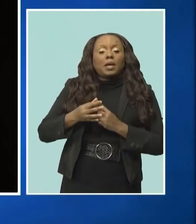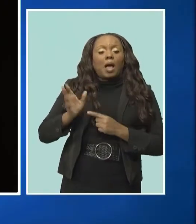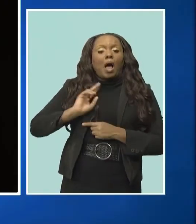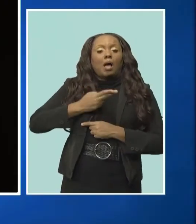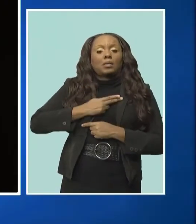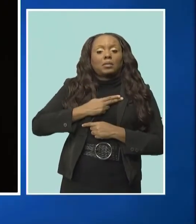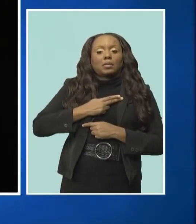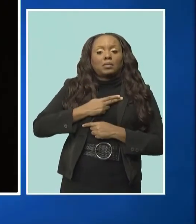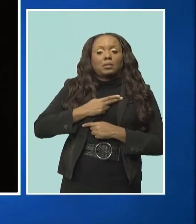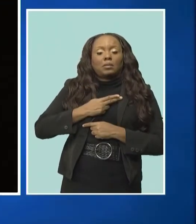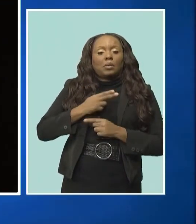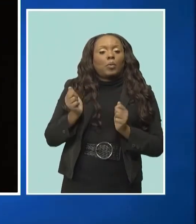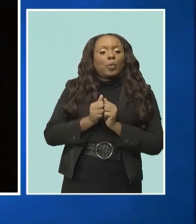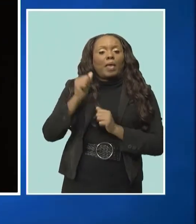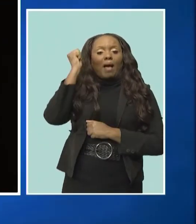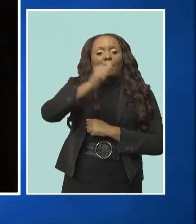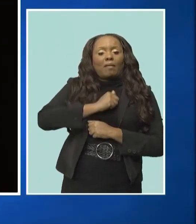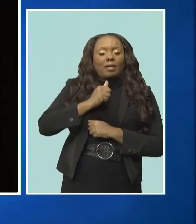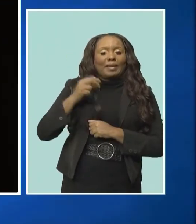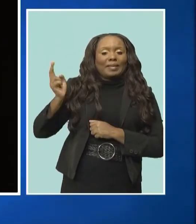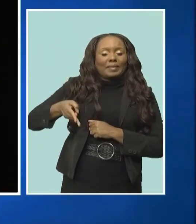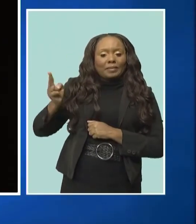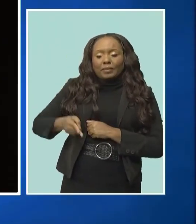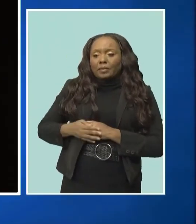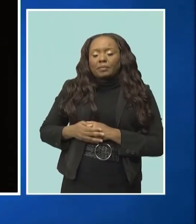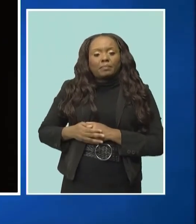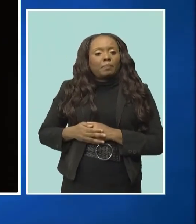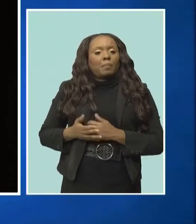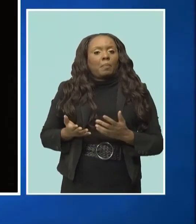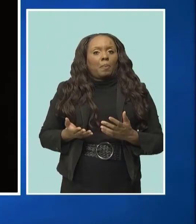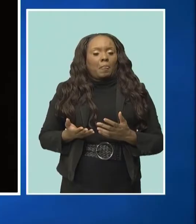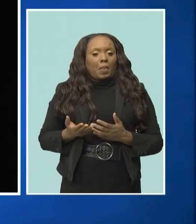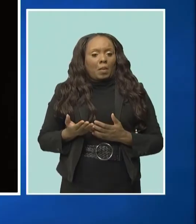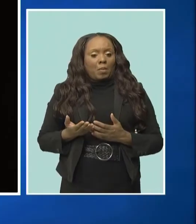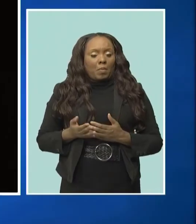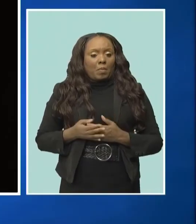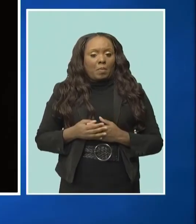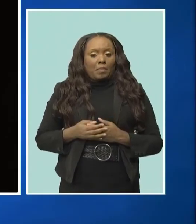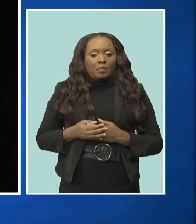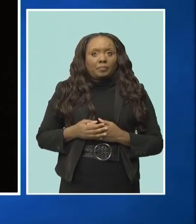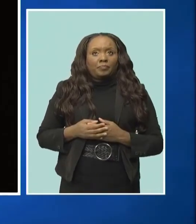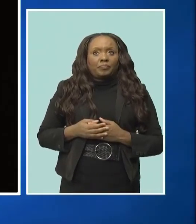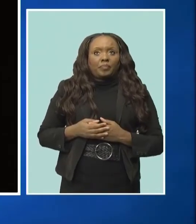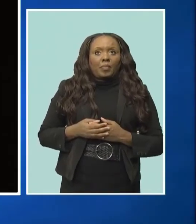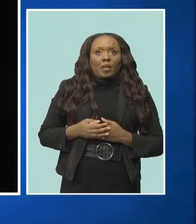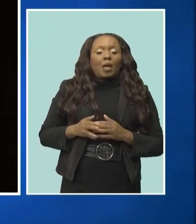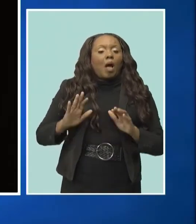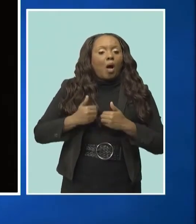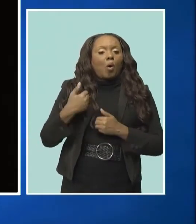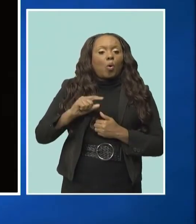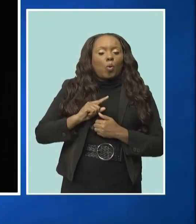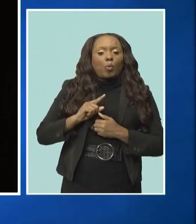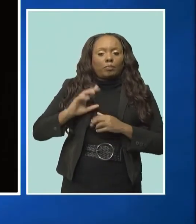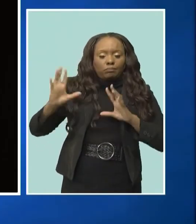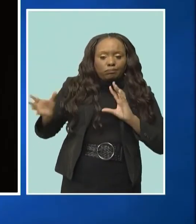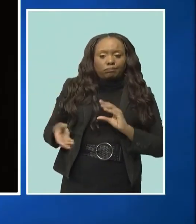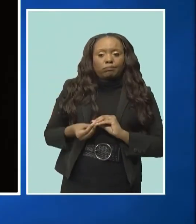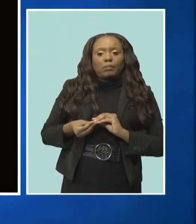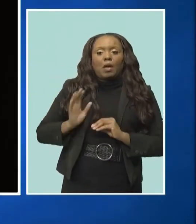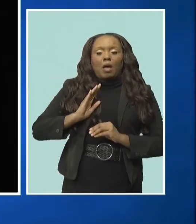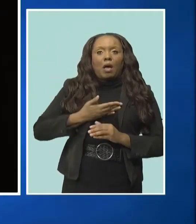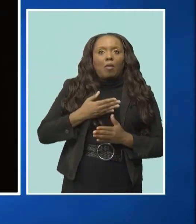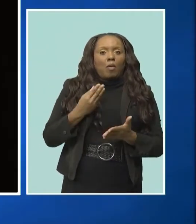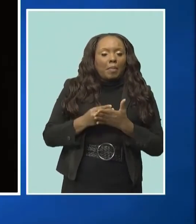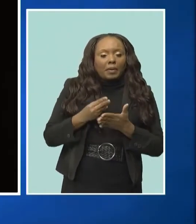able to mobilize the vast resources, whether coming from remittances or how we